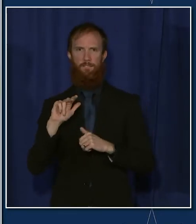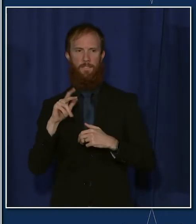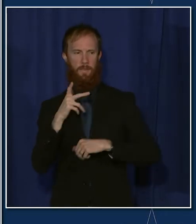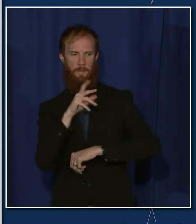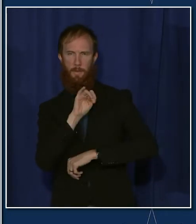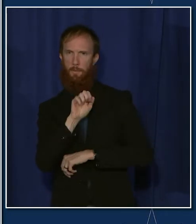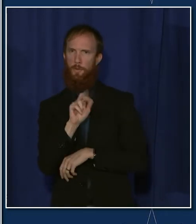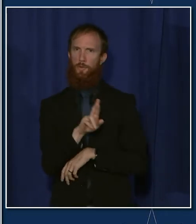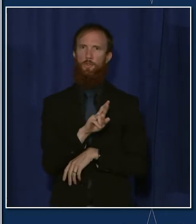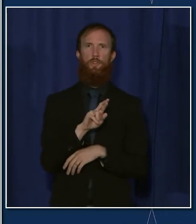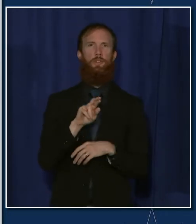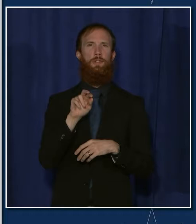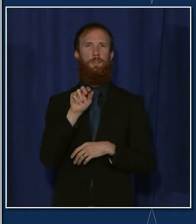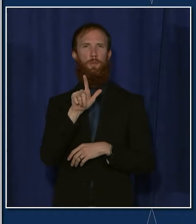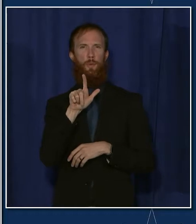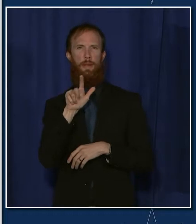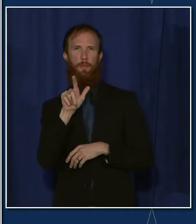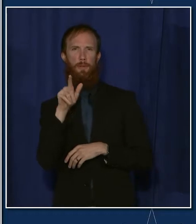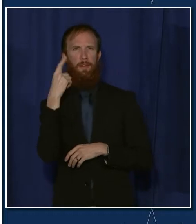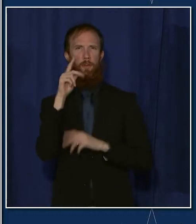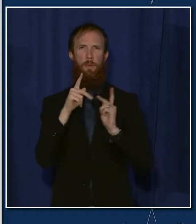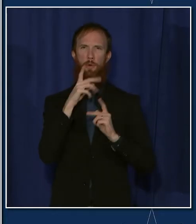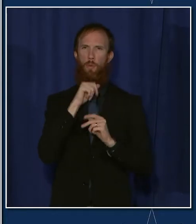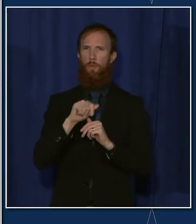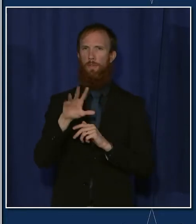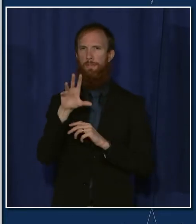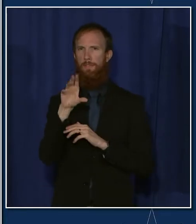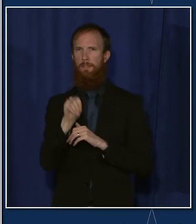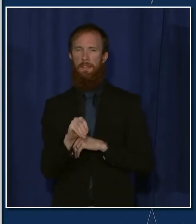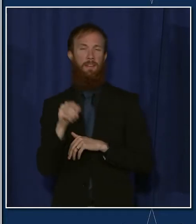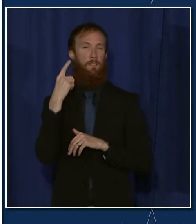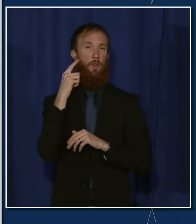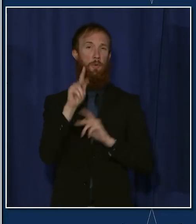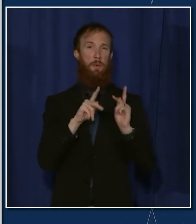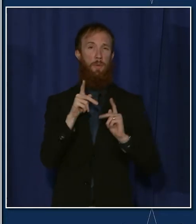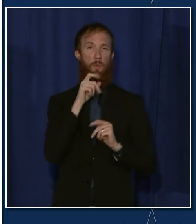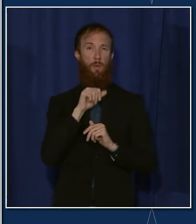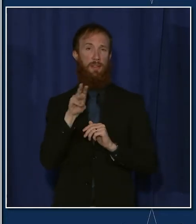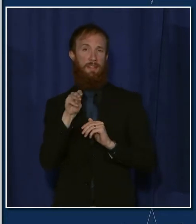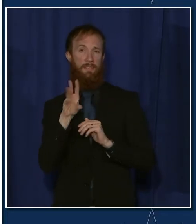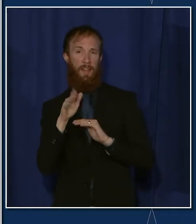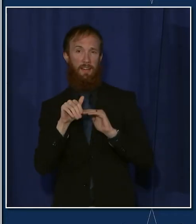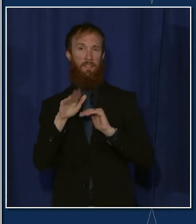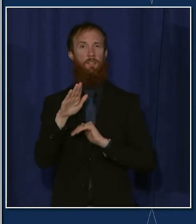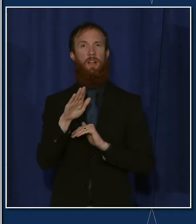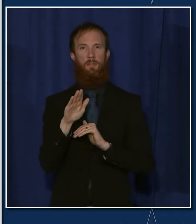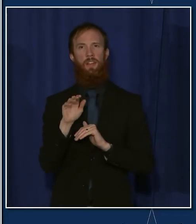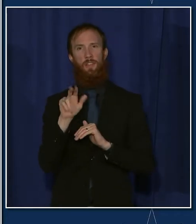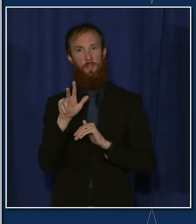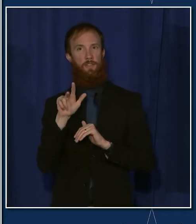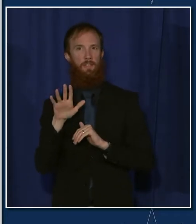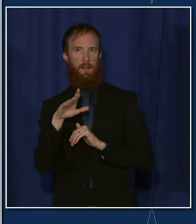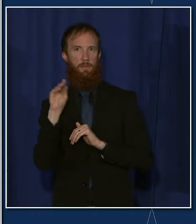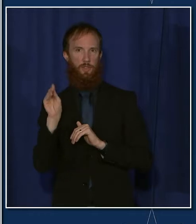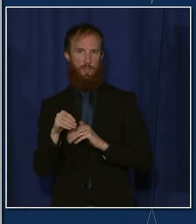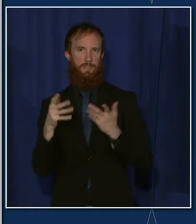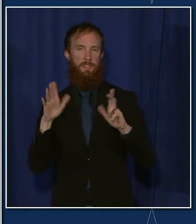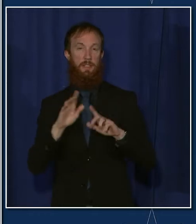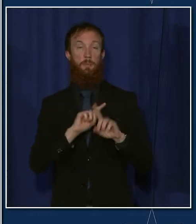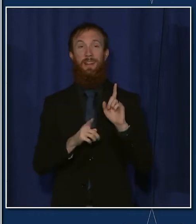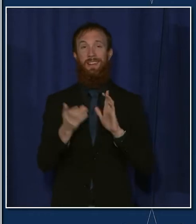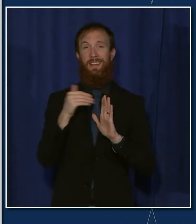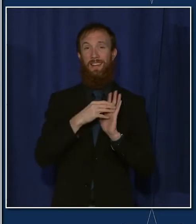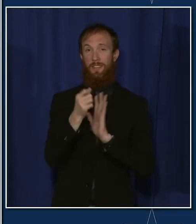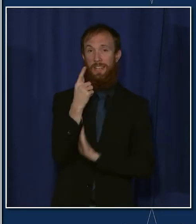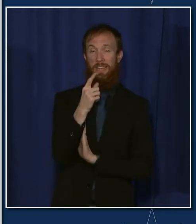over 50, and about 34% over 65 here in Chicago. But remember, everybody over 65 who's 6